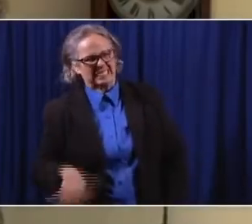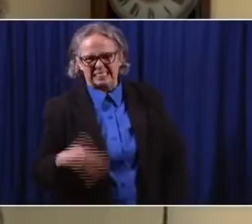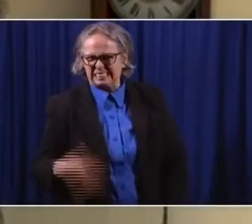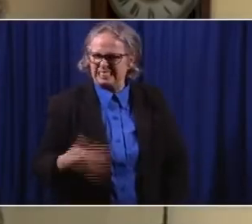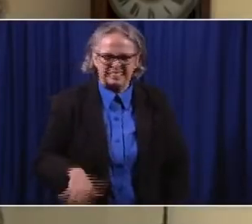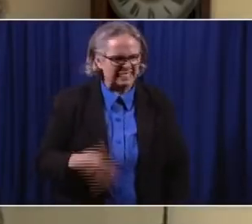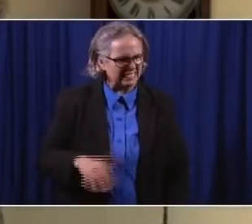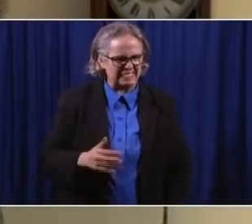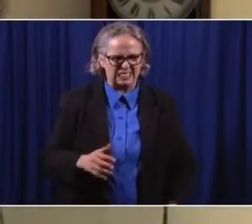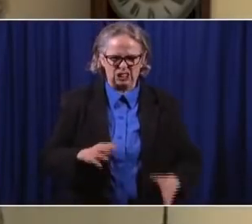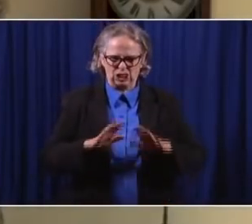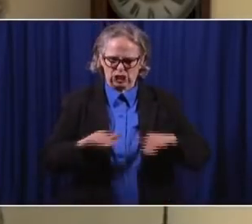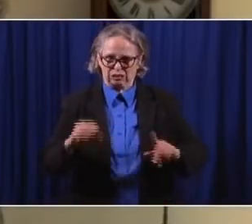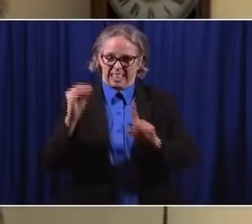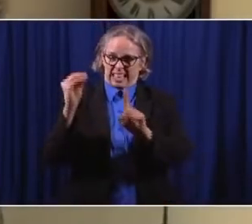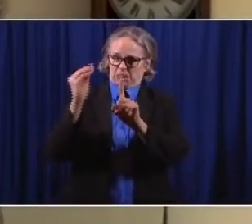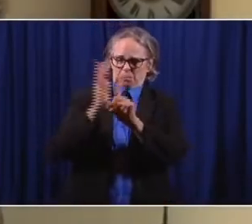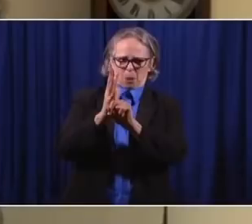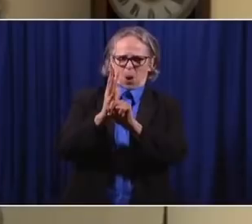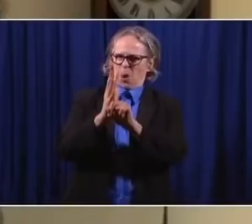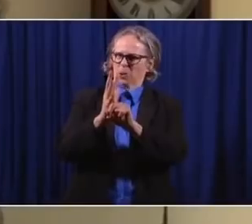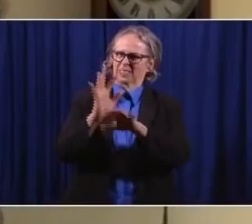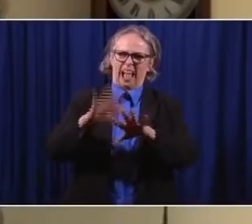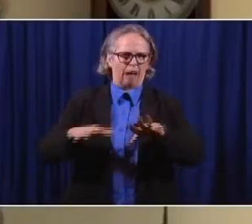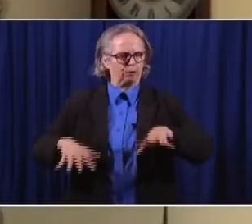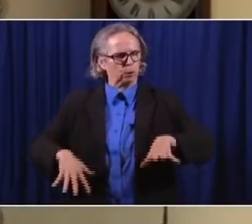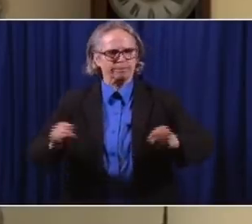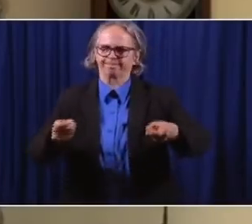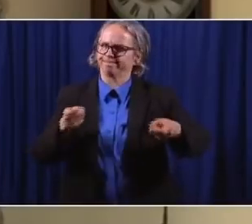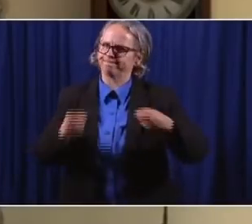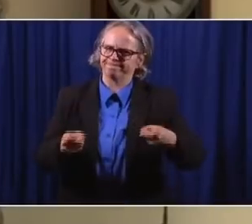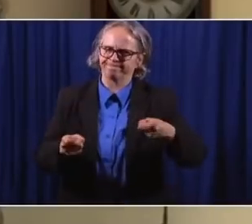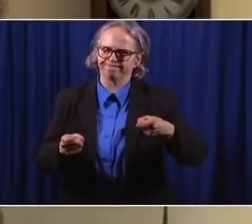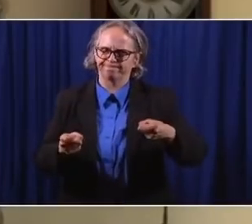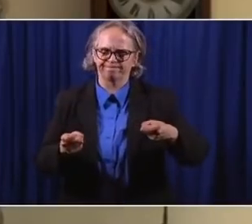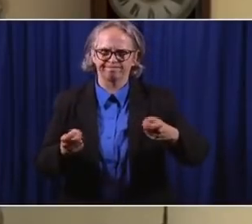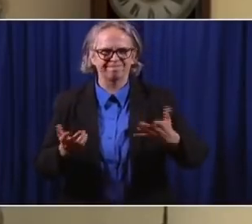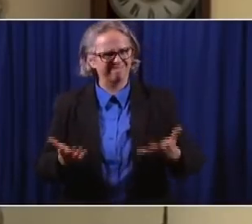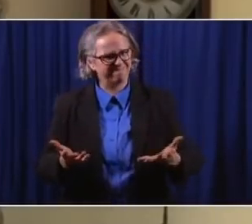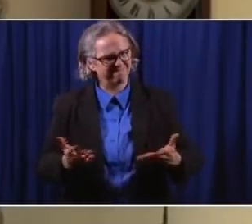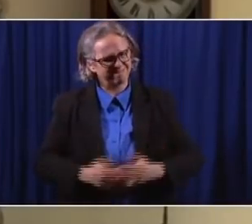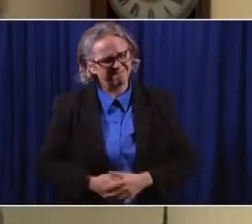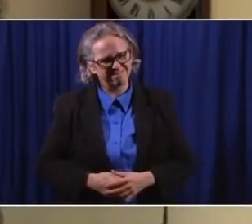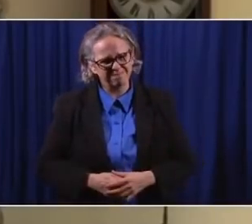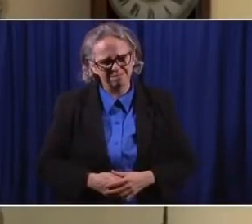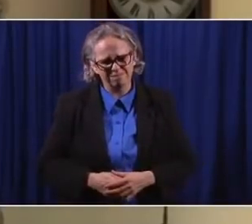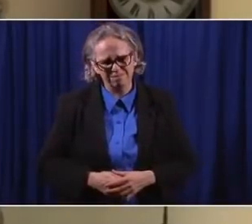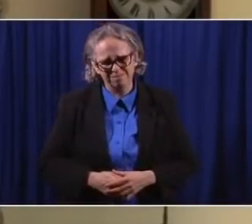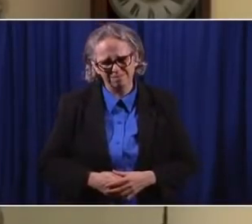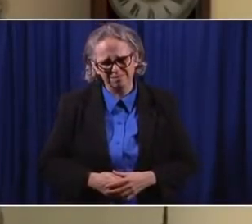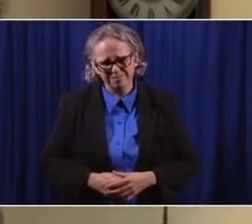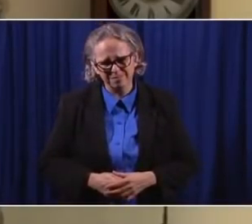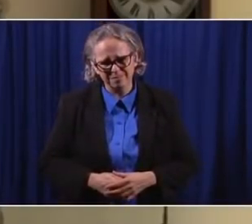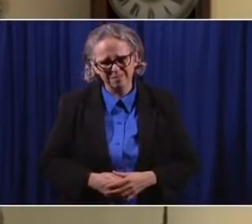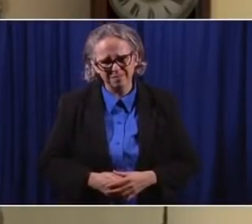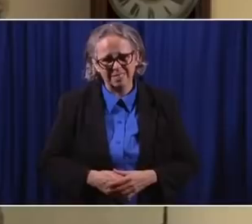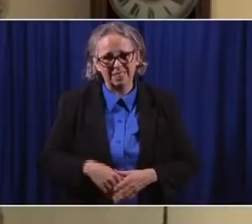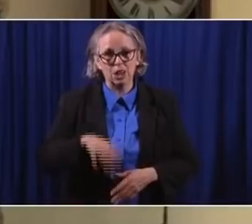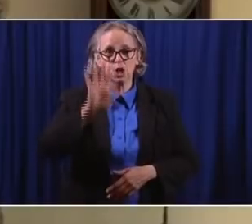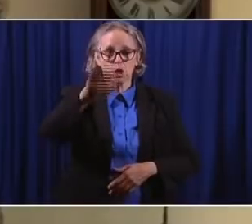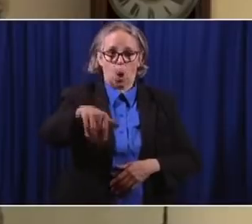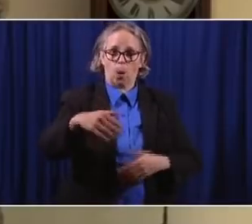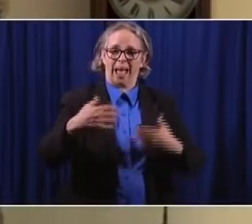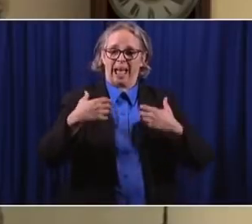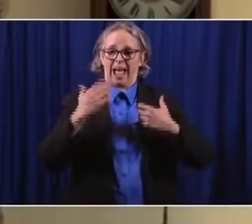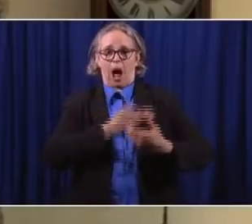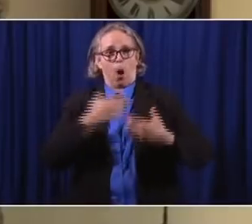we have to deal with that. So the whole idea is what we're doing with our health orders and our health guidance is to keep our